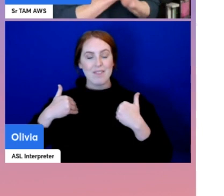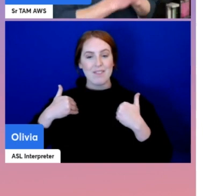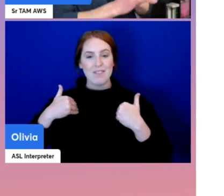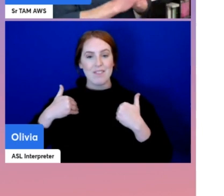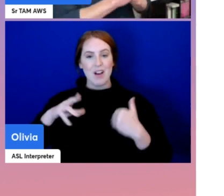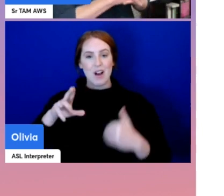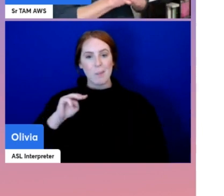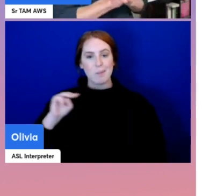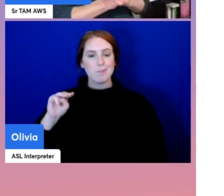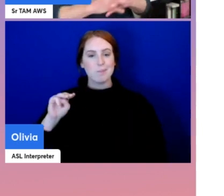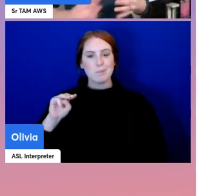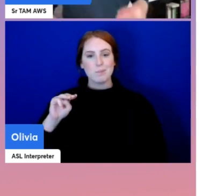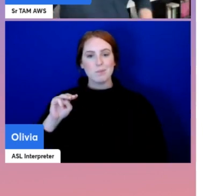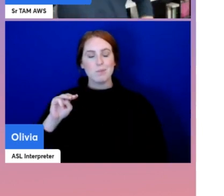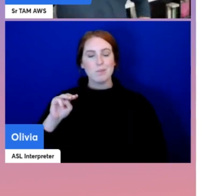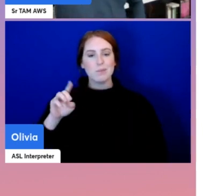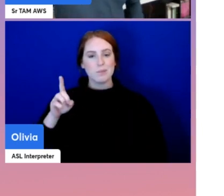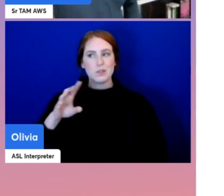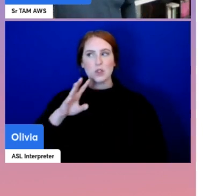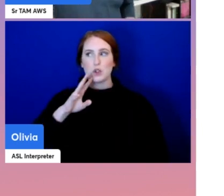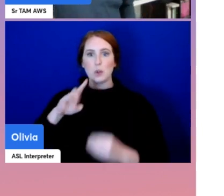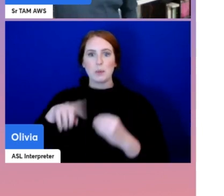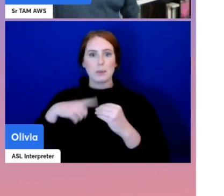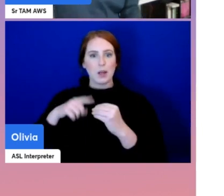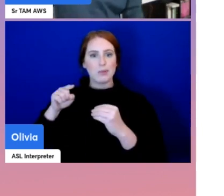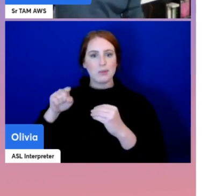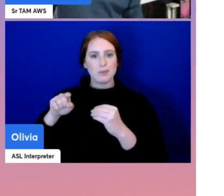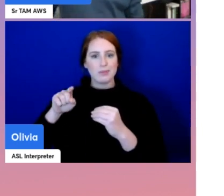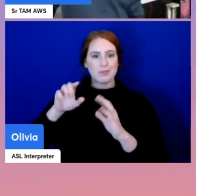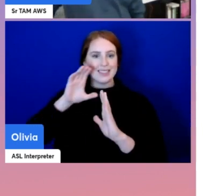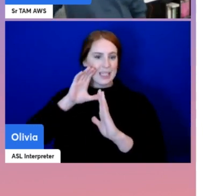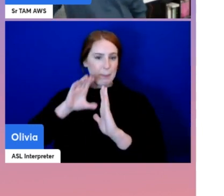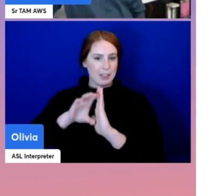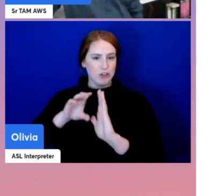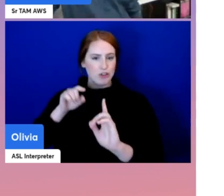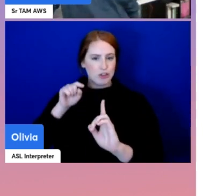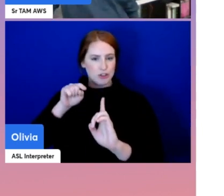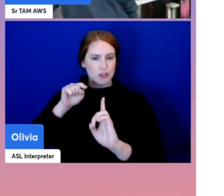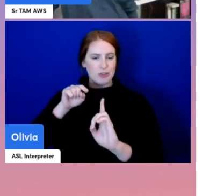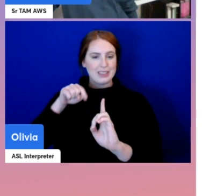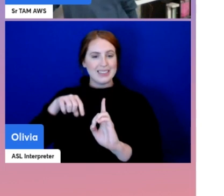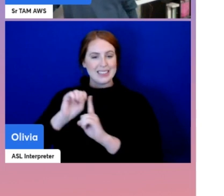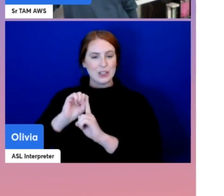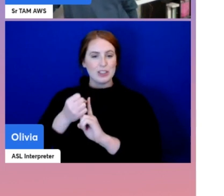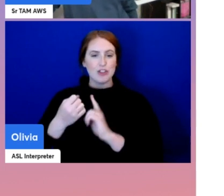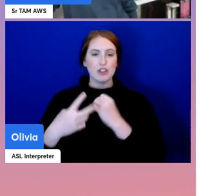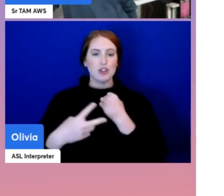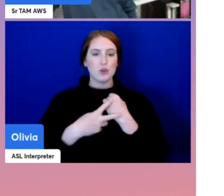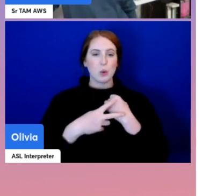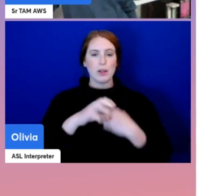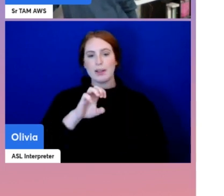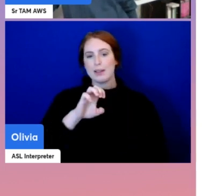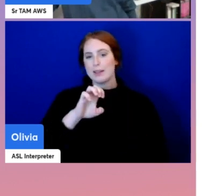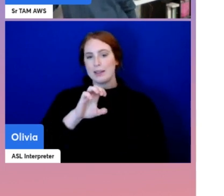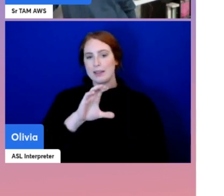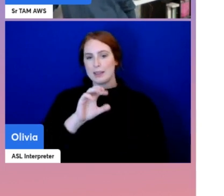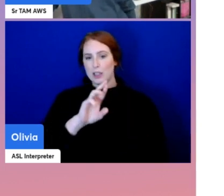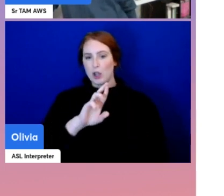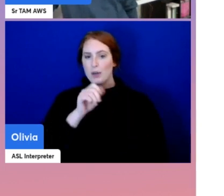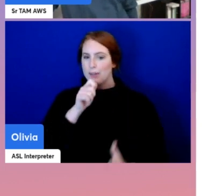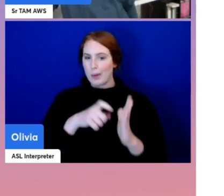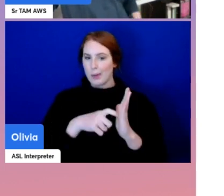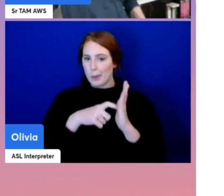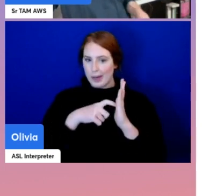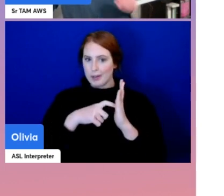a reference to the image, which in this case is stored in ECR. Certainly not a requirement, but it is